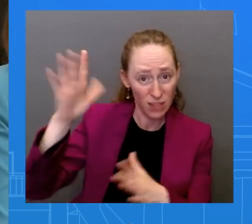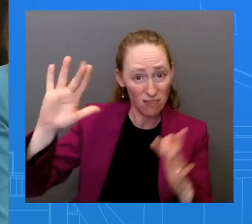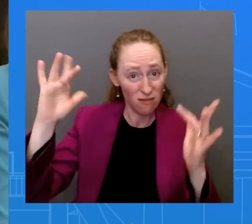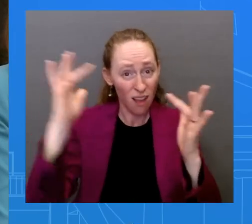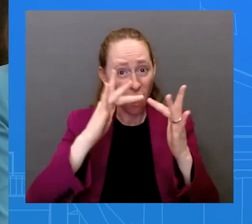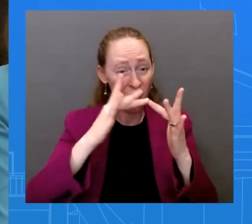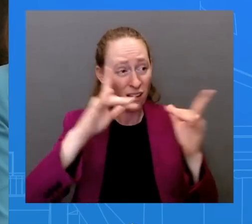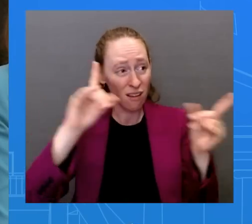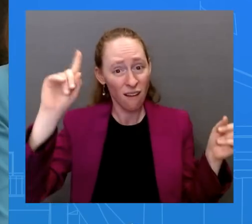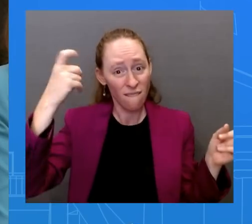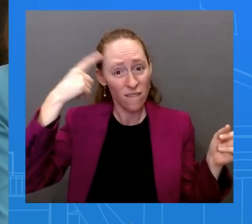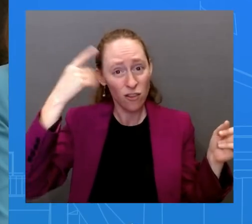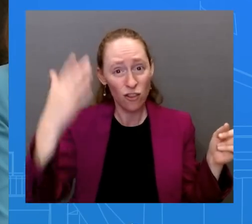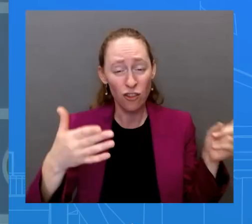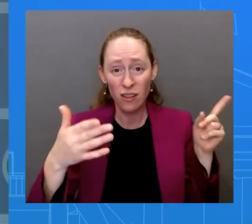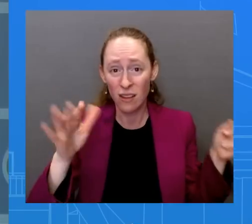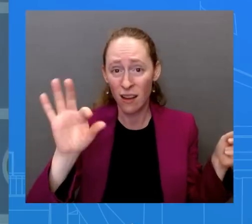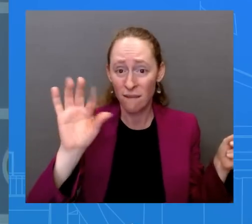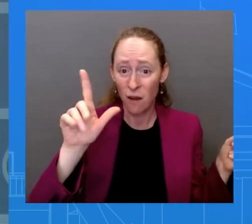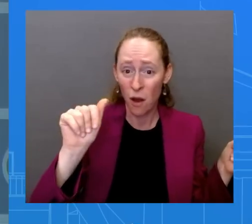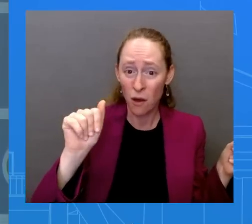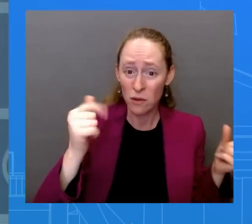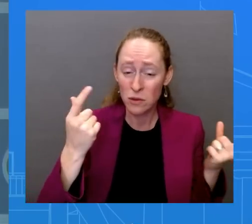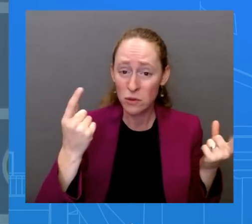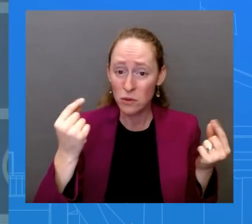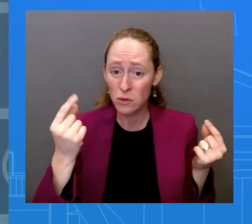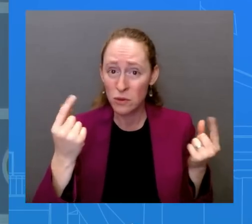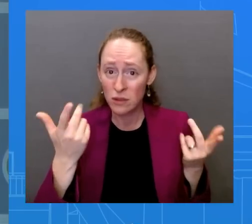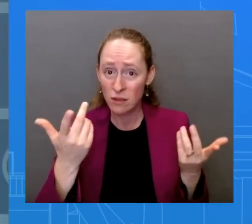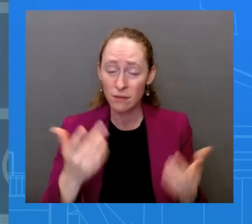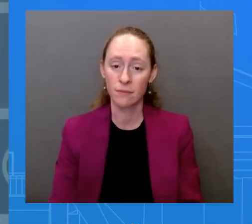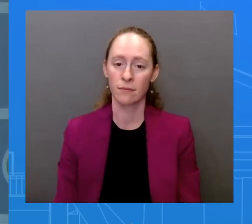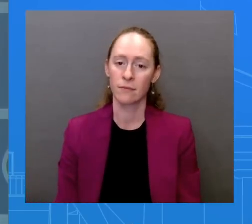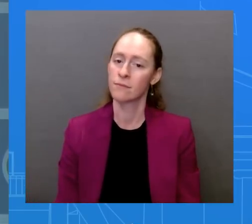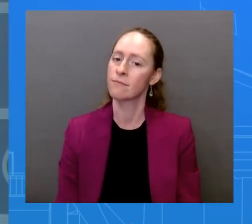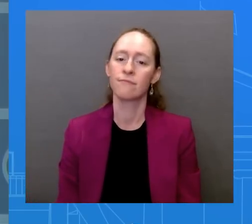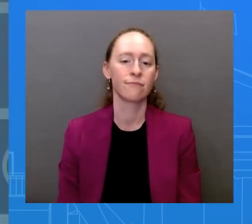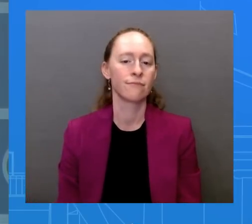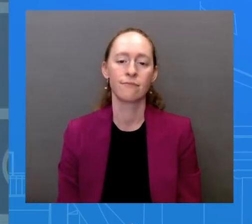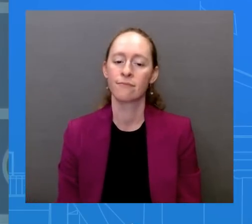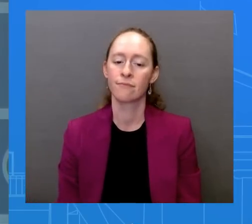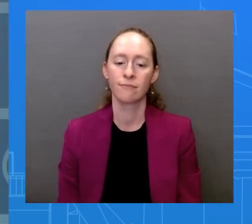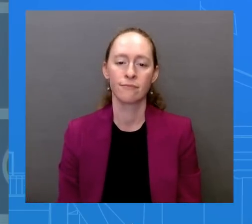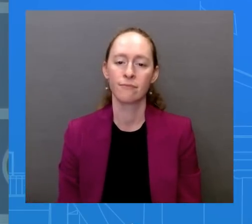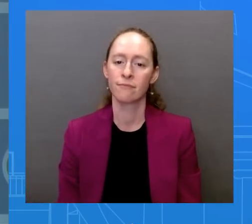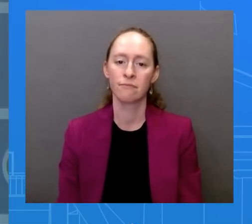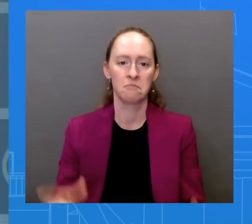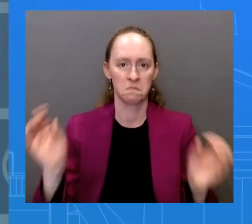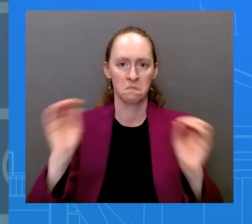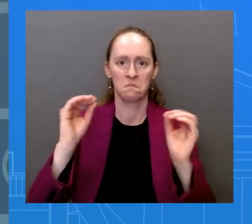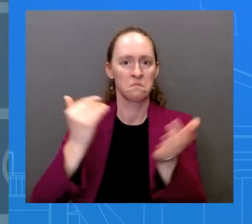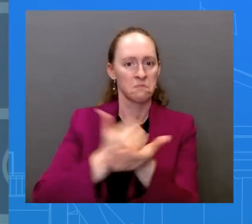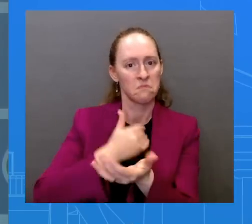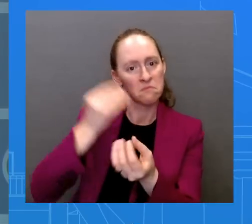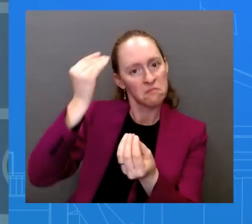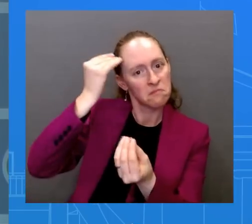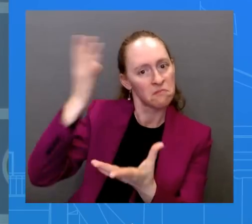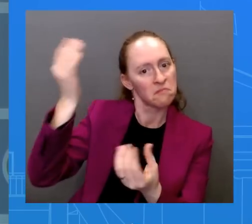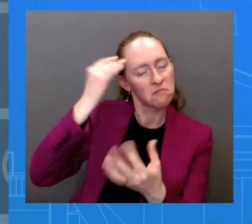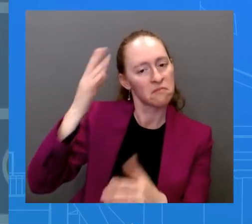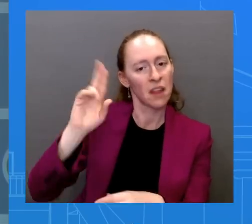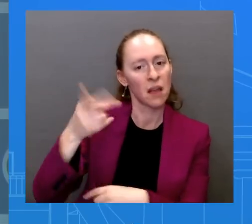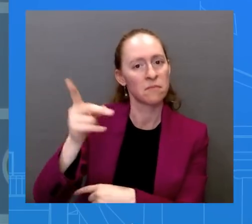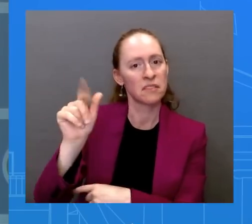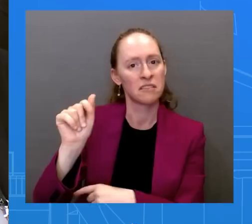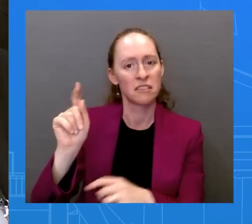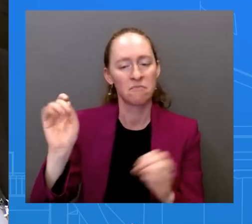to? We don't have any calls to preview or that's locked in to share at this time. Okay. I want to ask you about the new